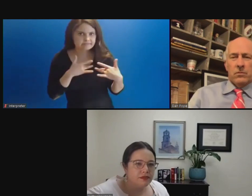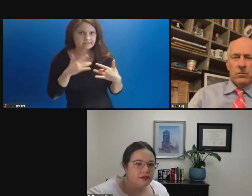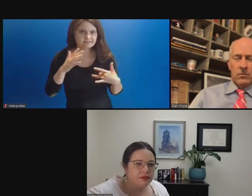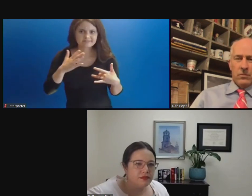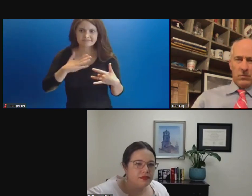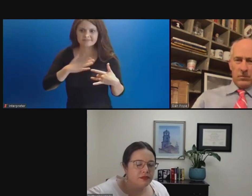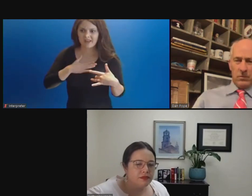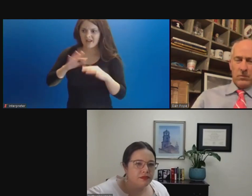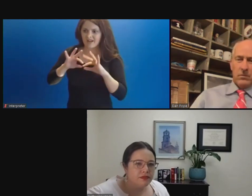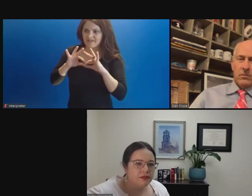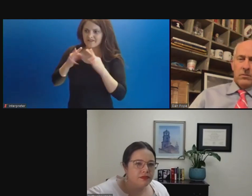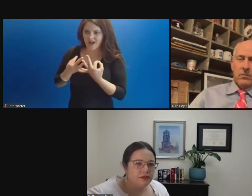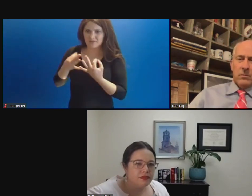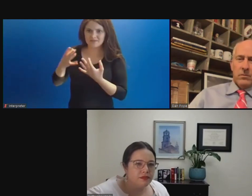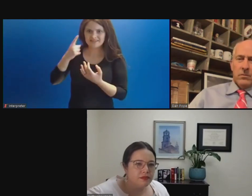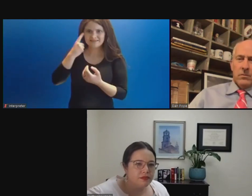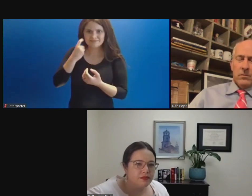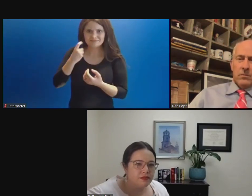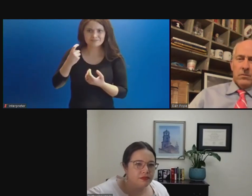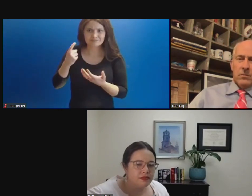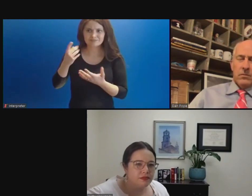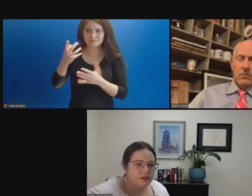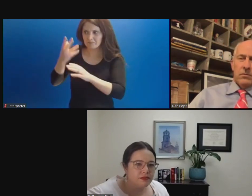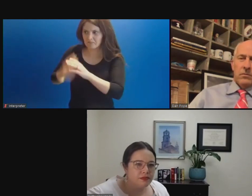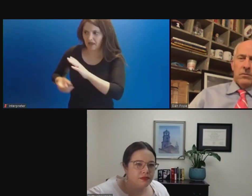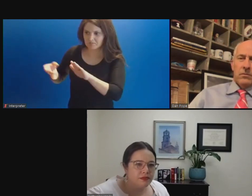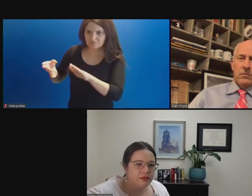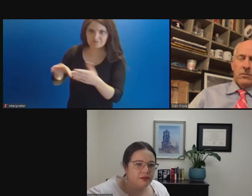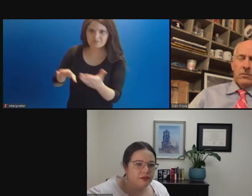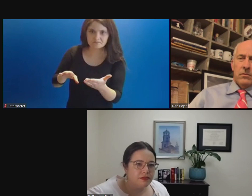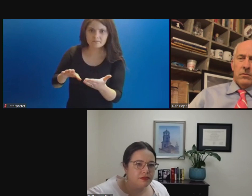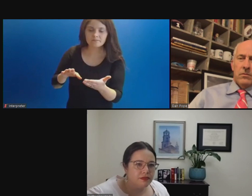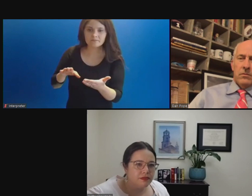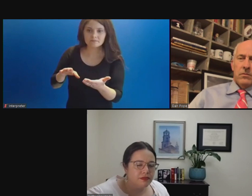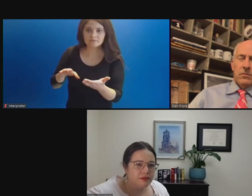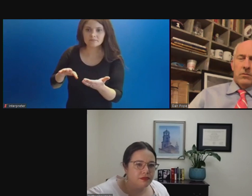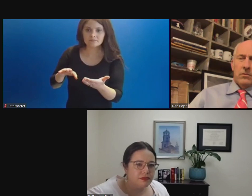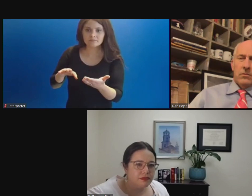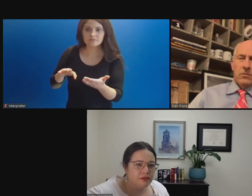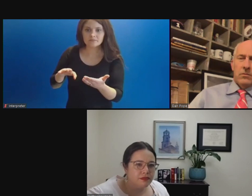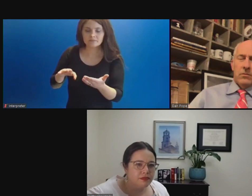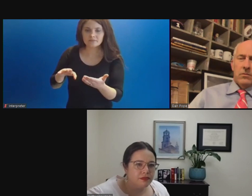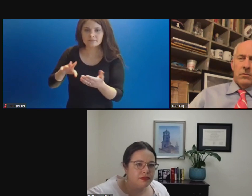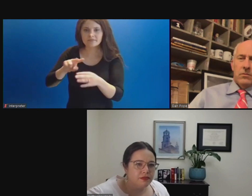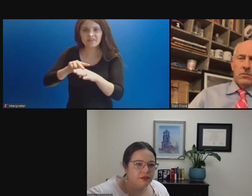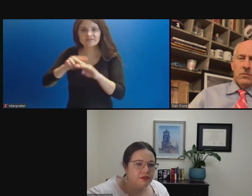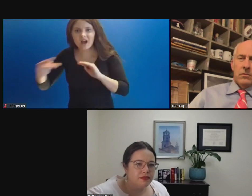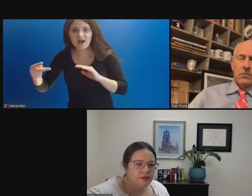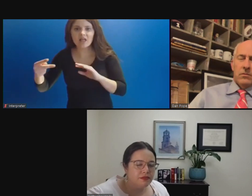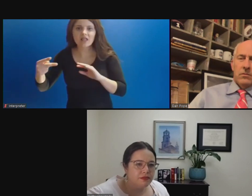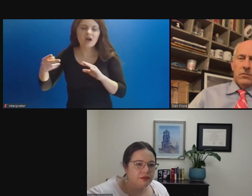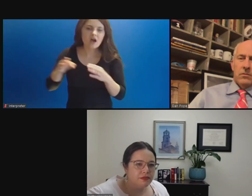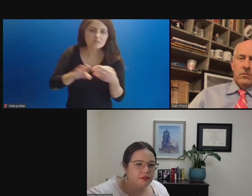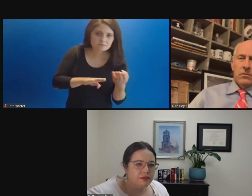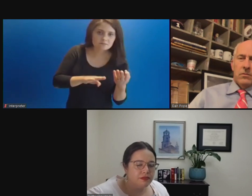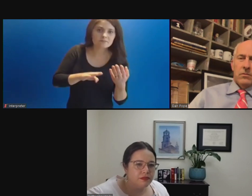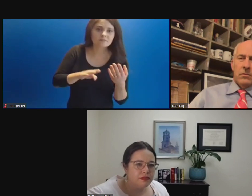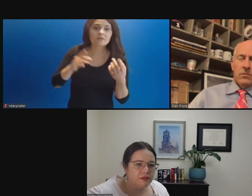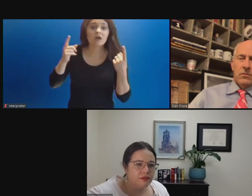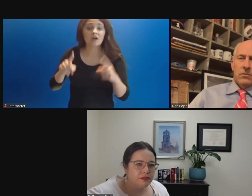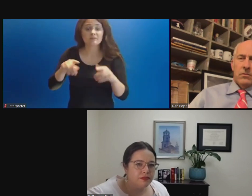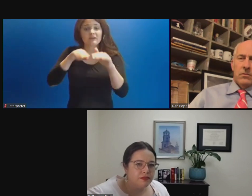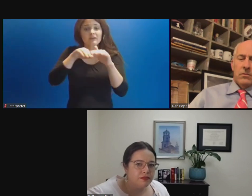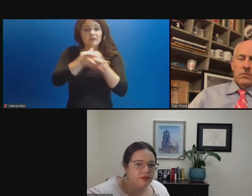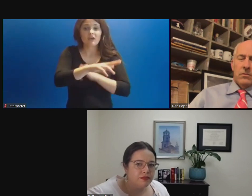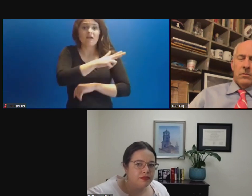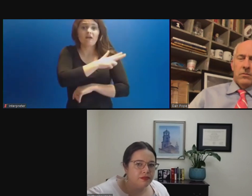family member that is, passed away and they had a fall. And then when they went to the